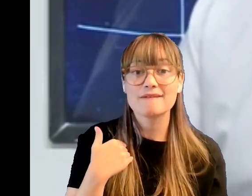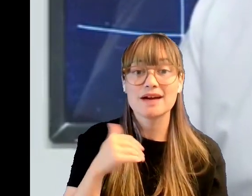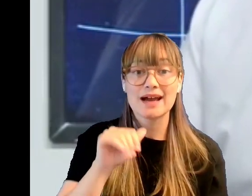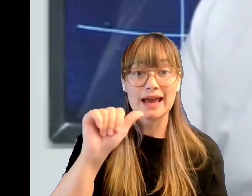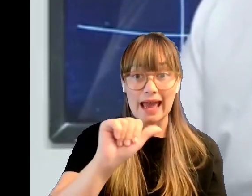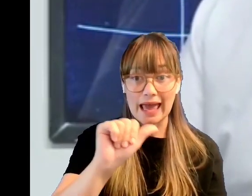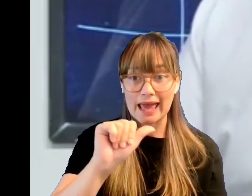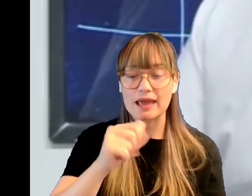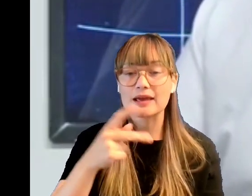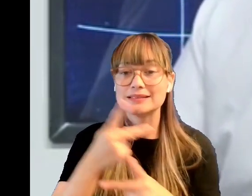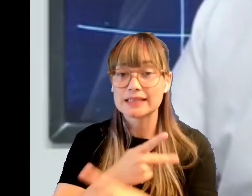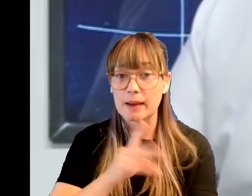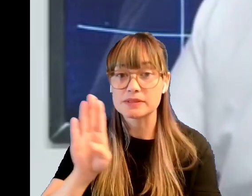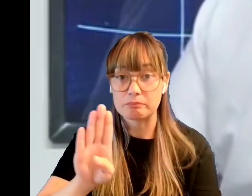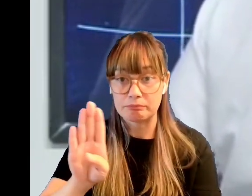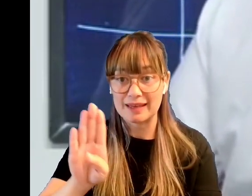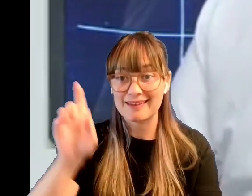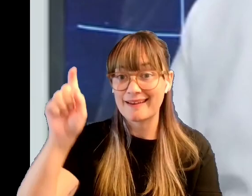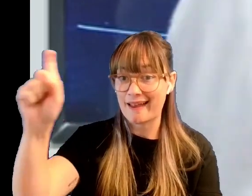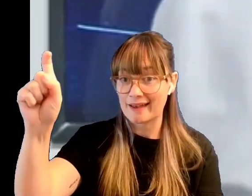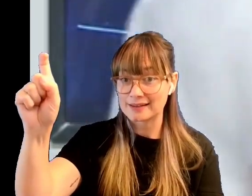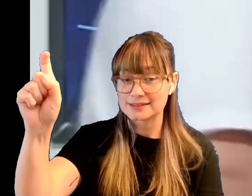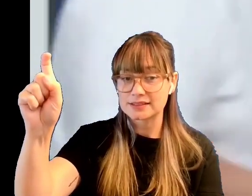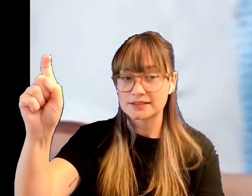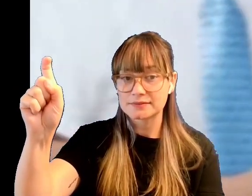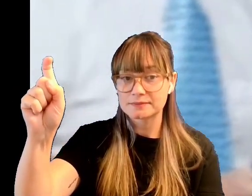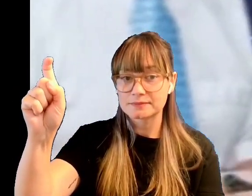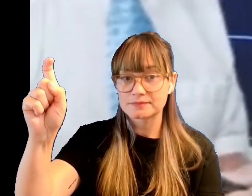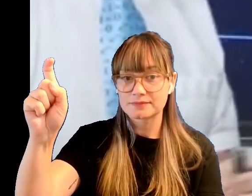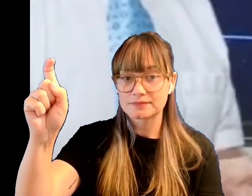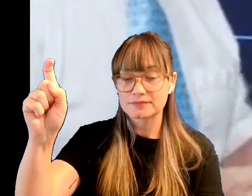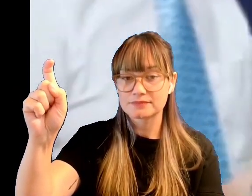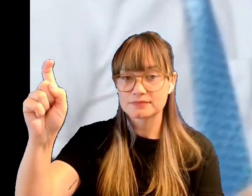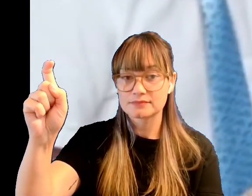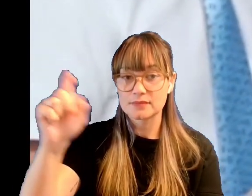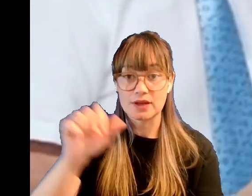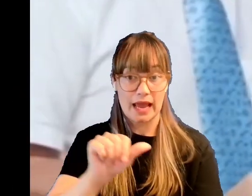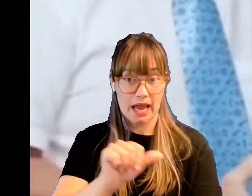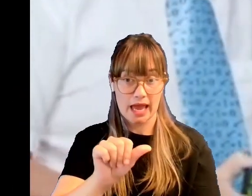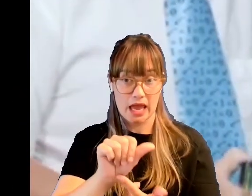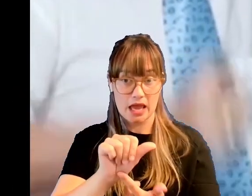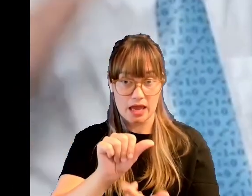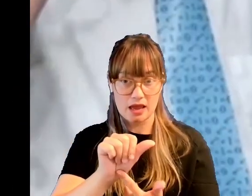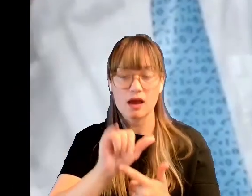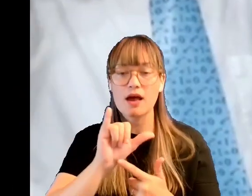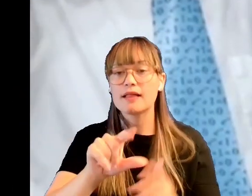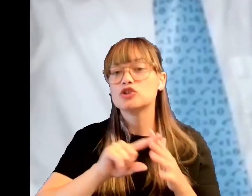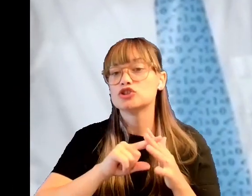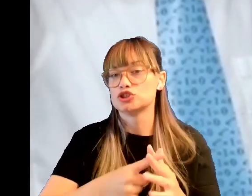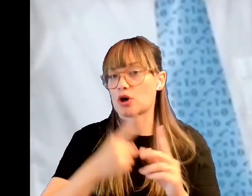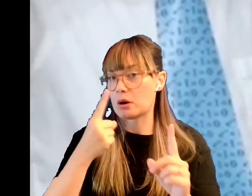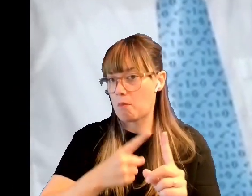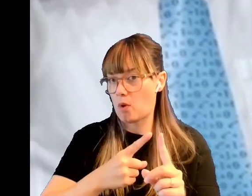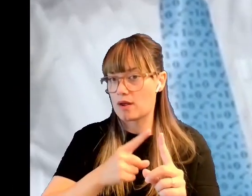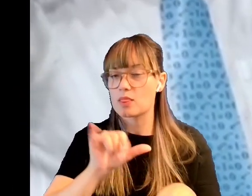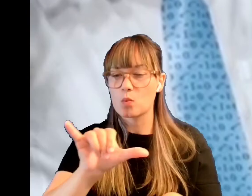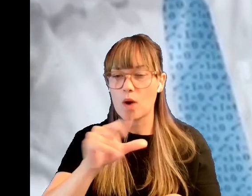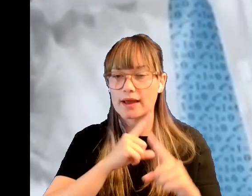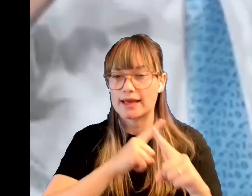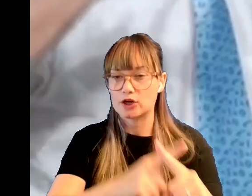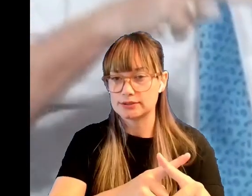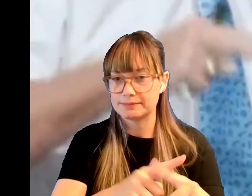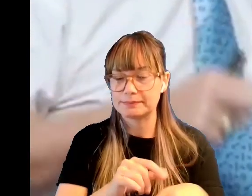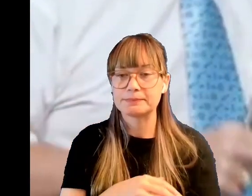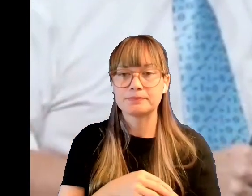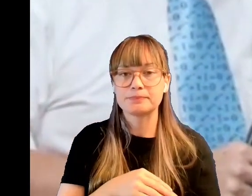a times b to the x, a tells you the starting point, it tells you the